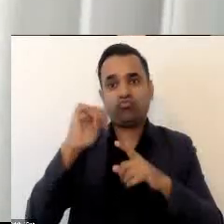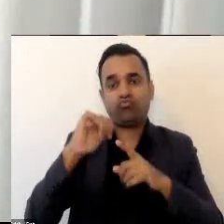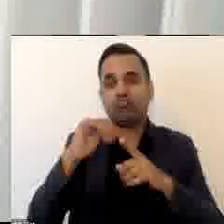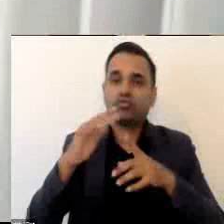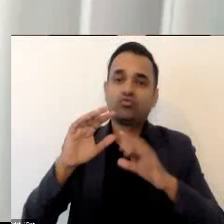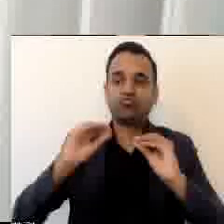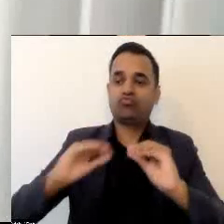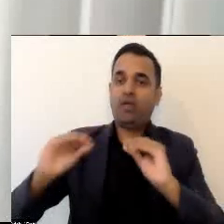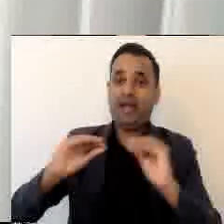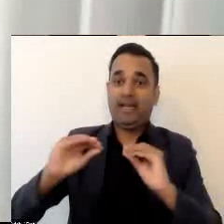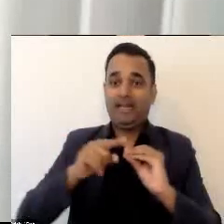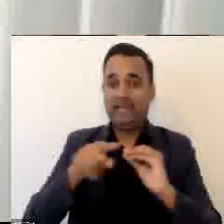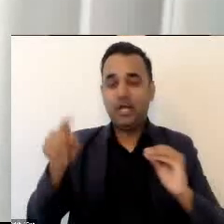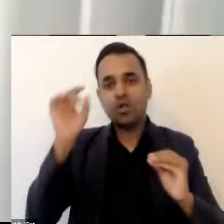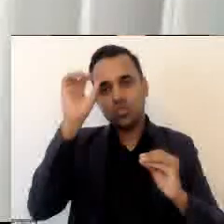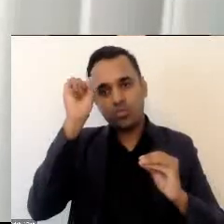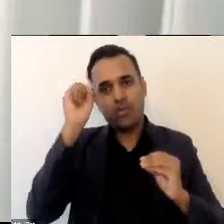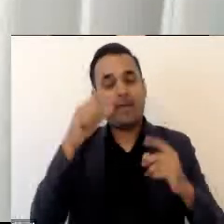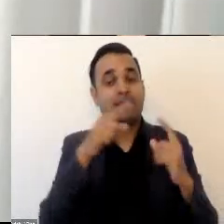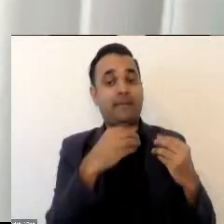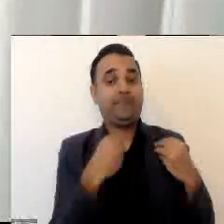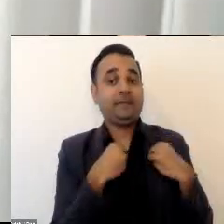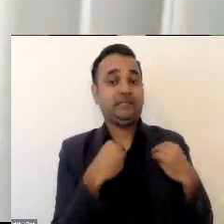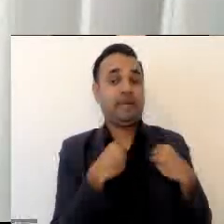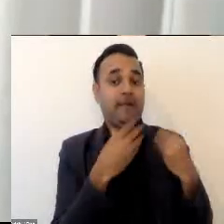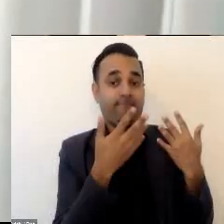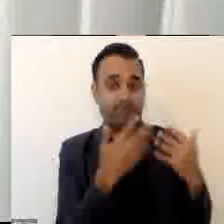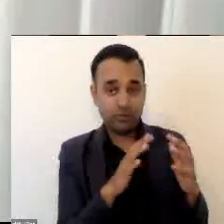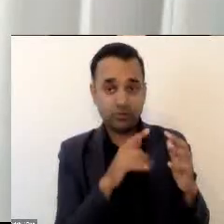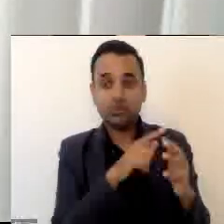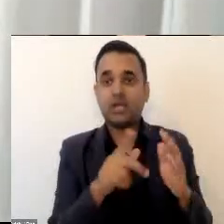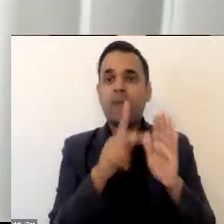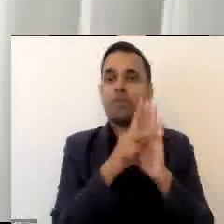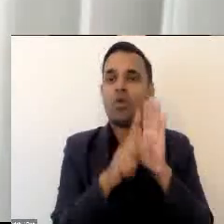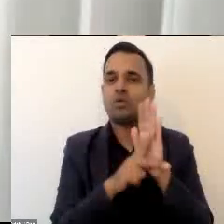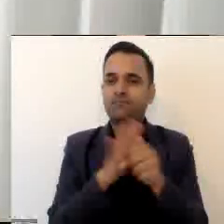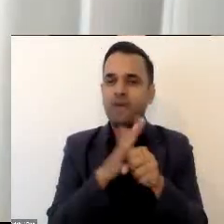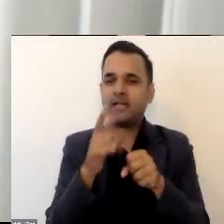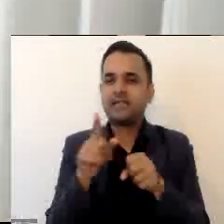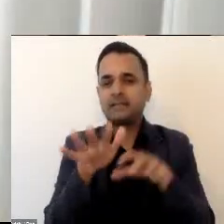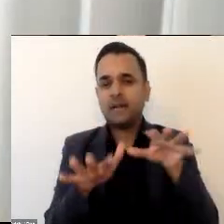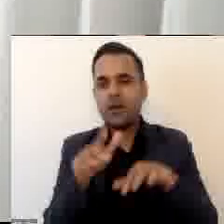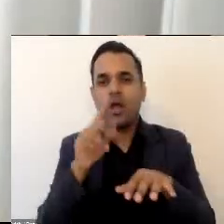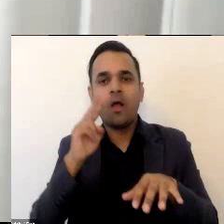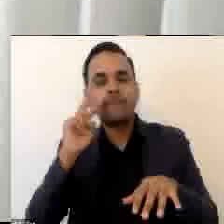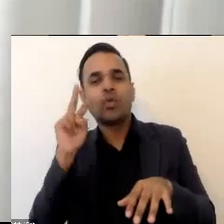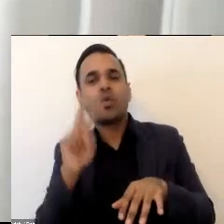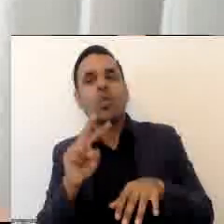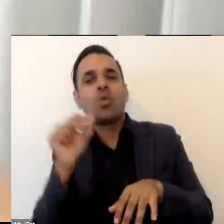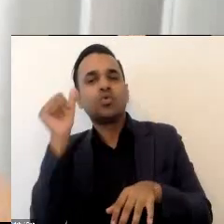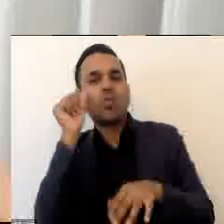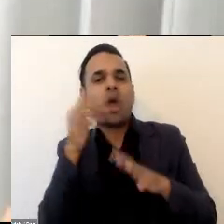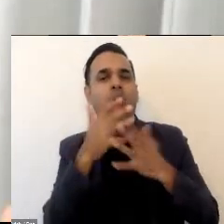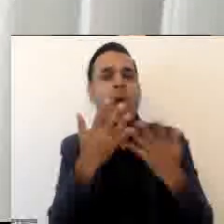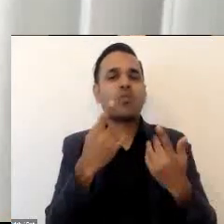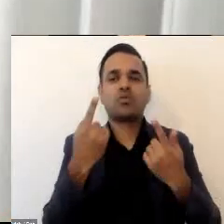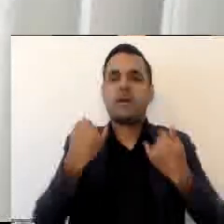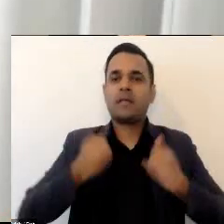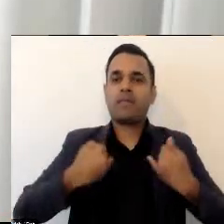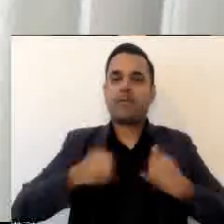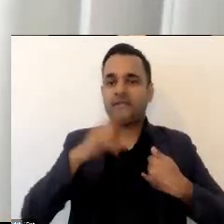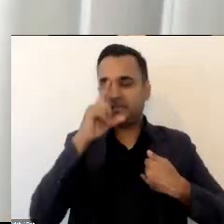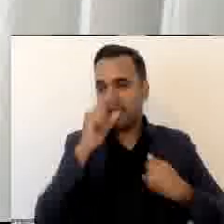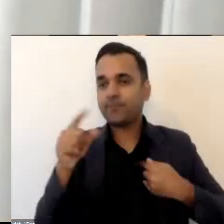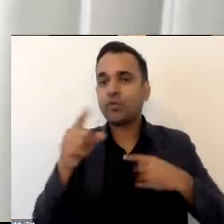business, you know, within the workplaces, within the businesses, and what businesses need to do. And I think, so what we're really doing in our work is sort of, you know,